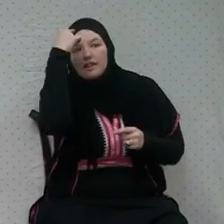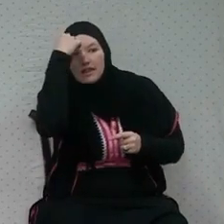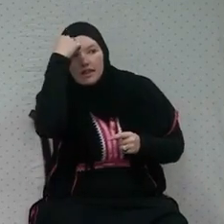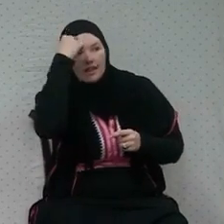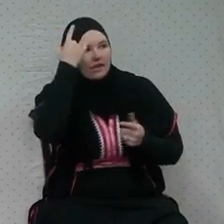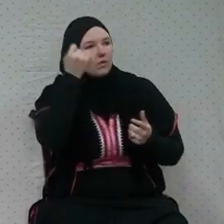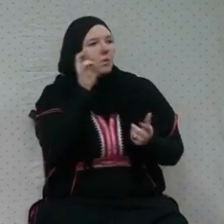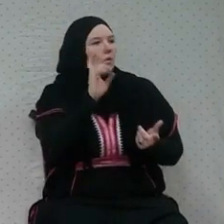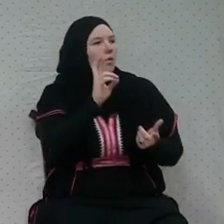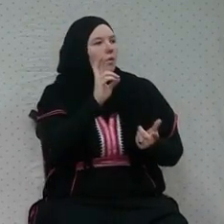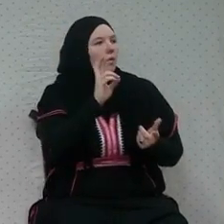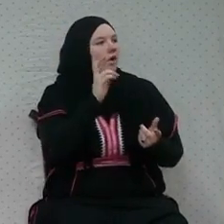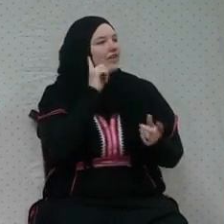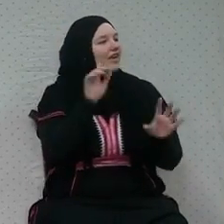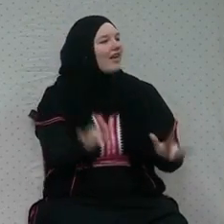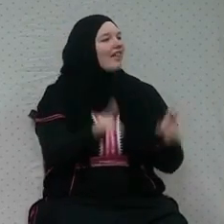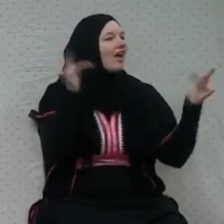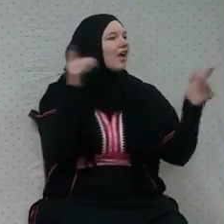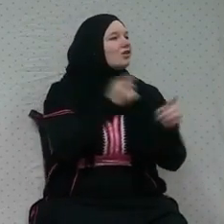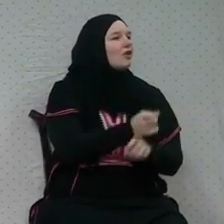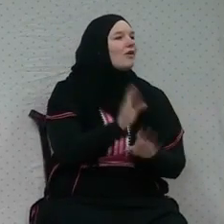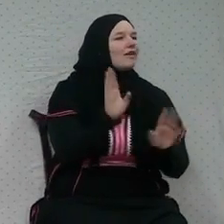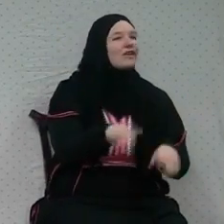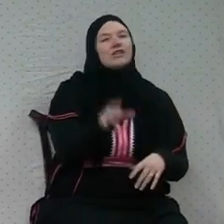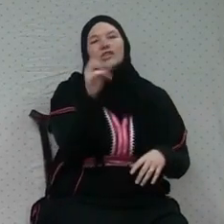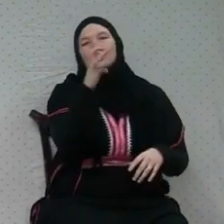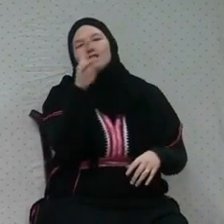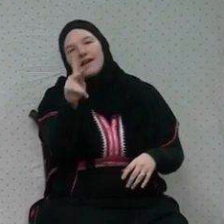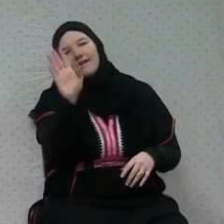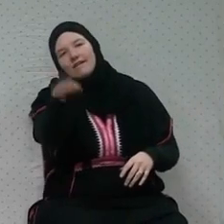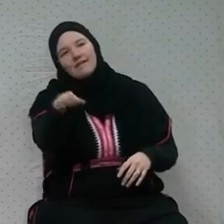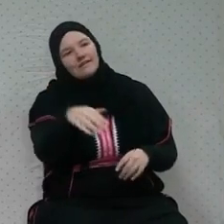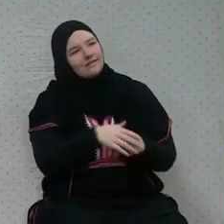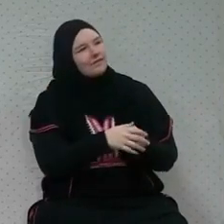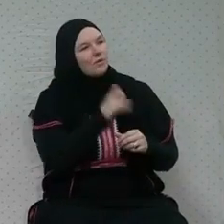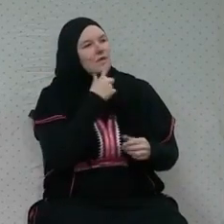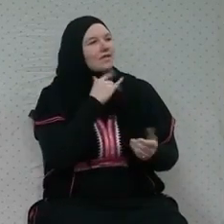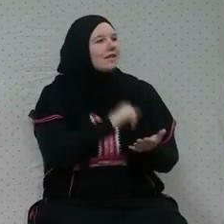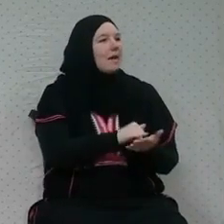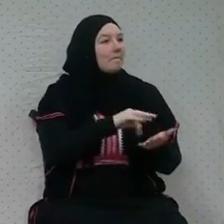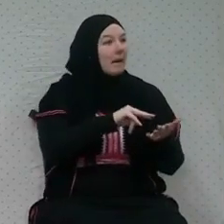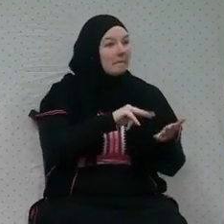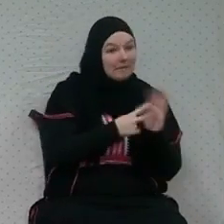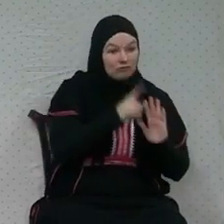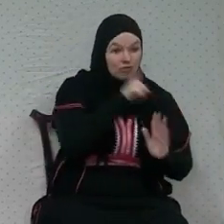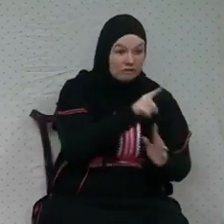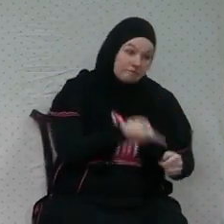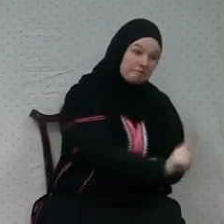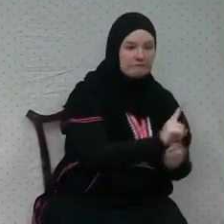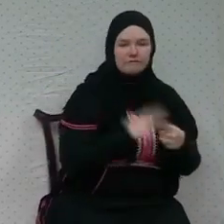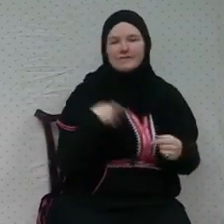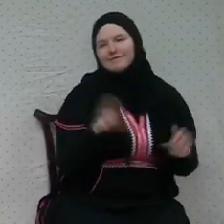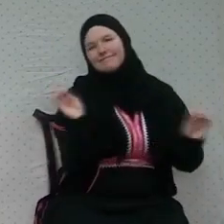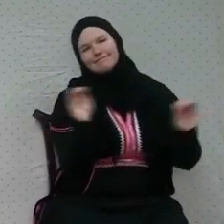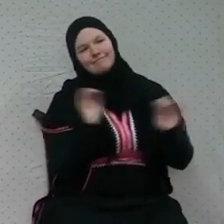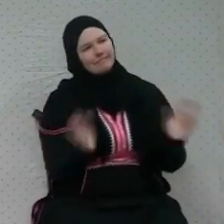label as a light joke, and ya Sheikh, don't be harsh. You know, people say this, but they don't really mean it. But this is what is